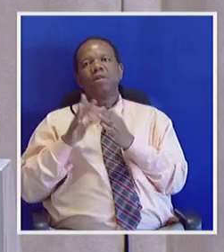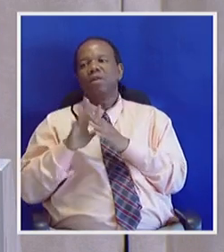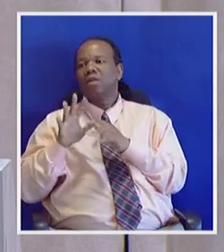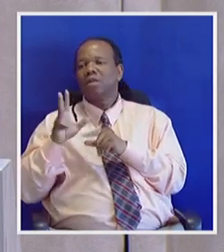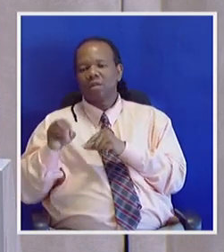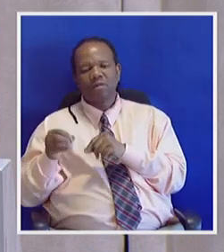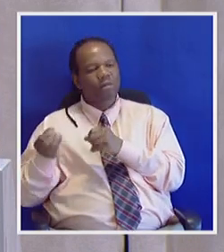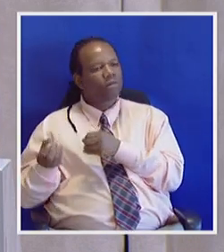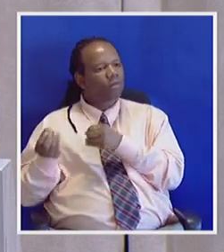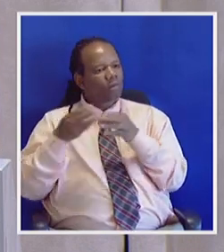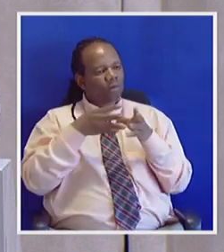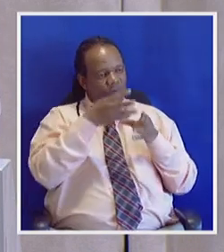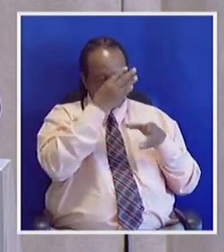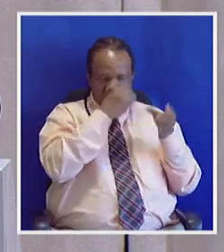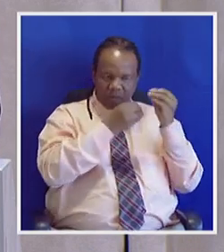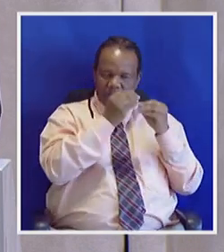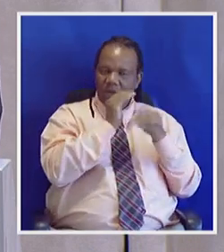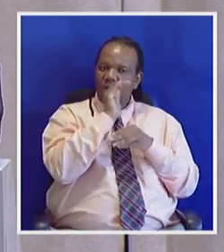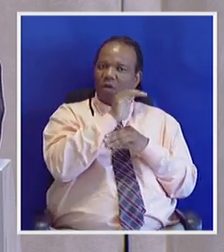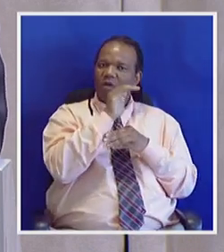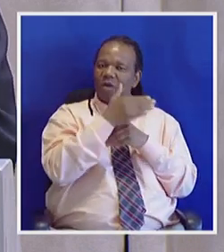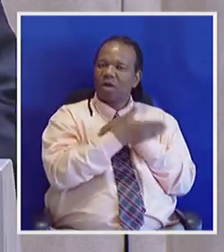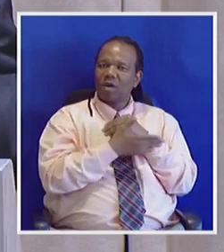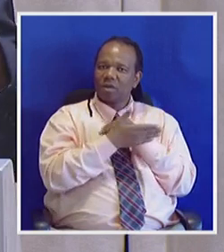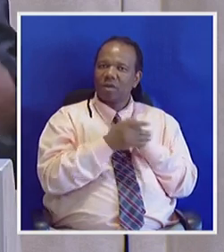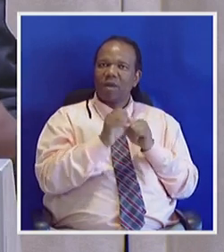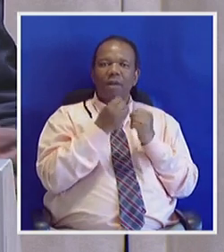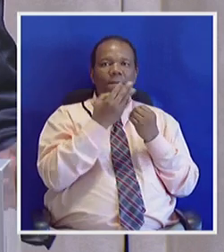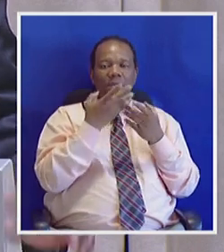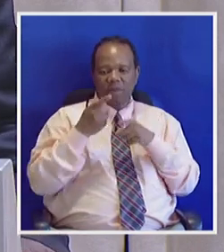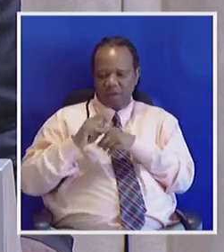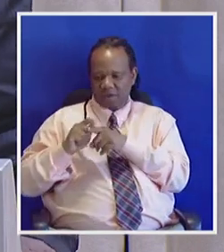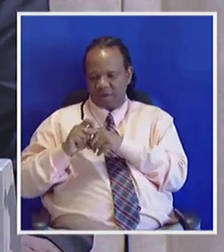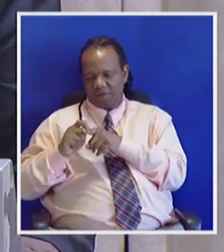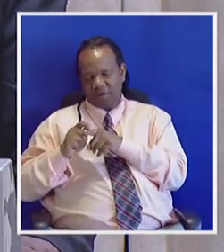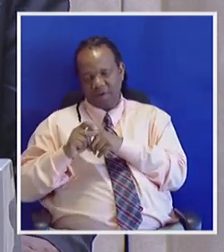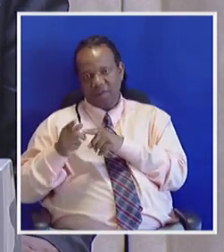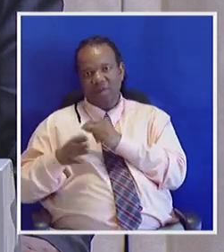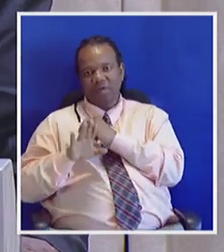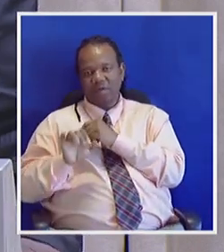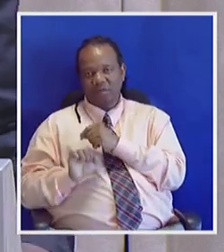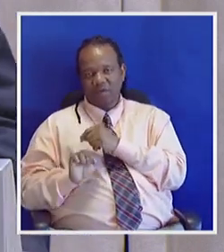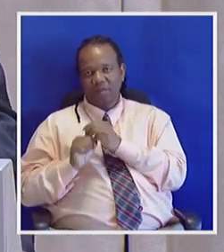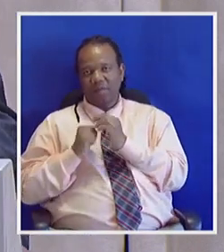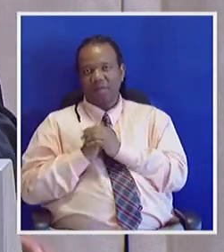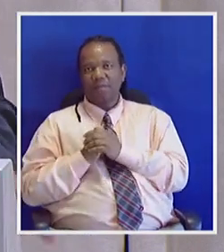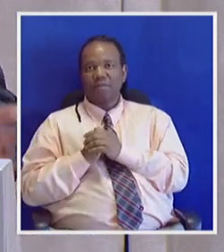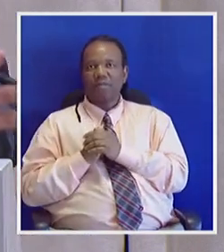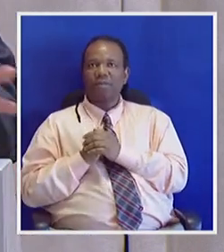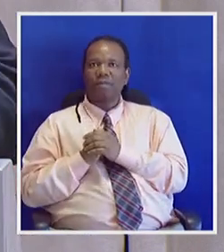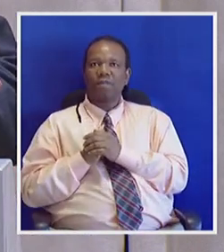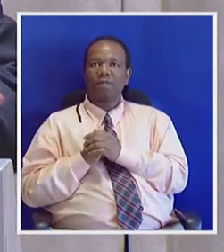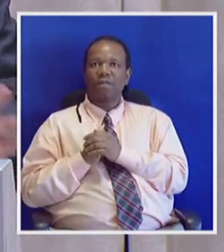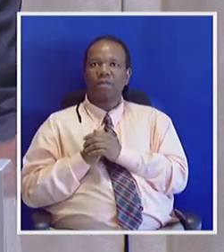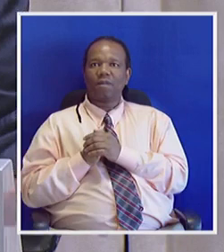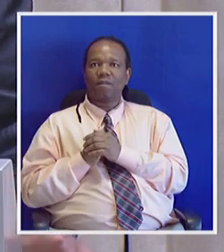overseas to go and learn overseas, and a number of them are being trained here in the country. And they